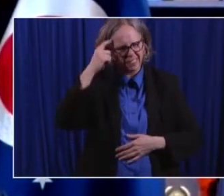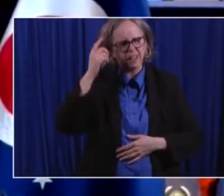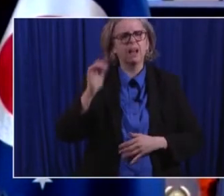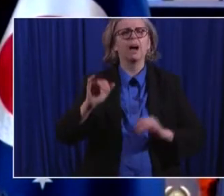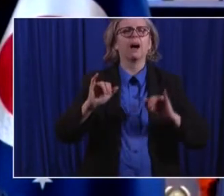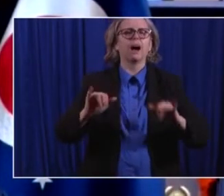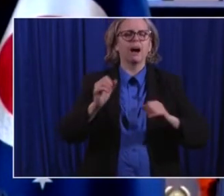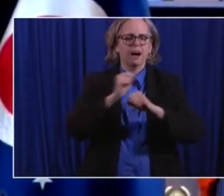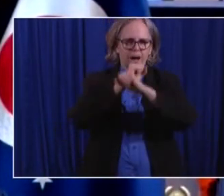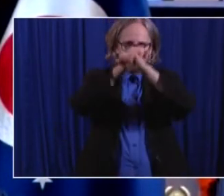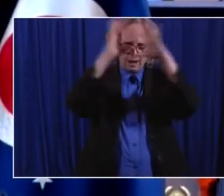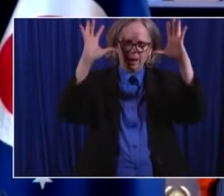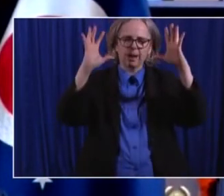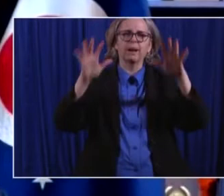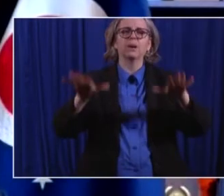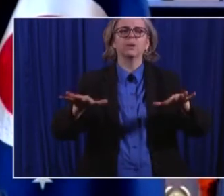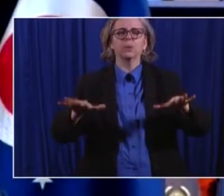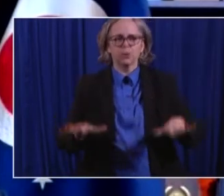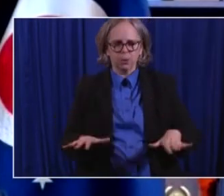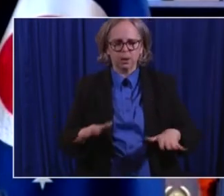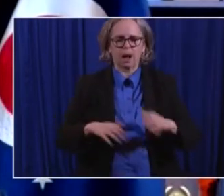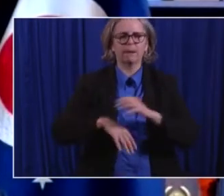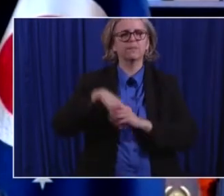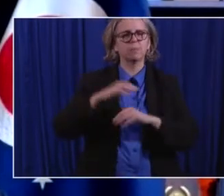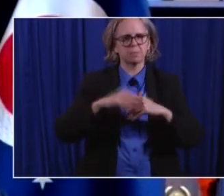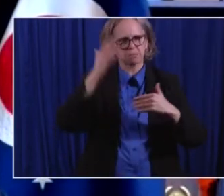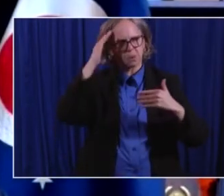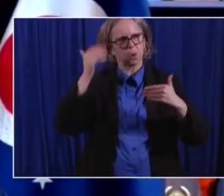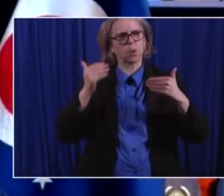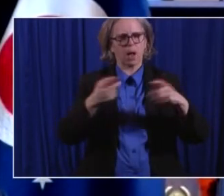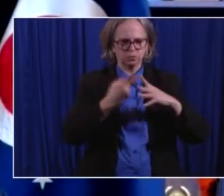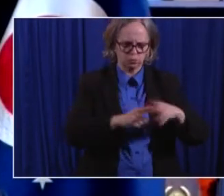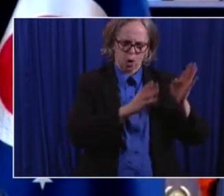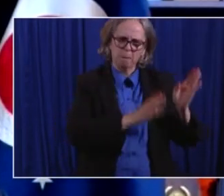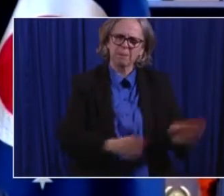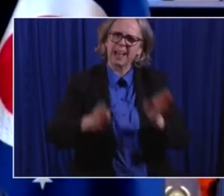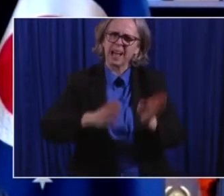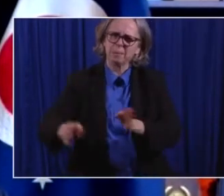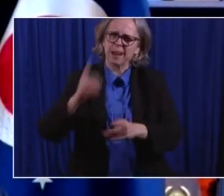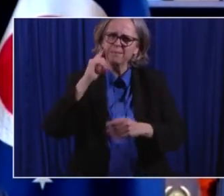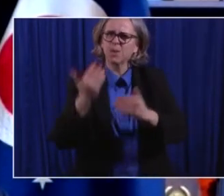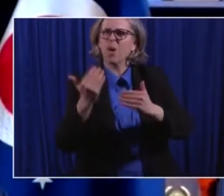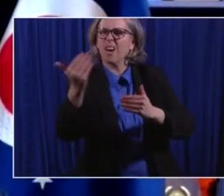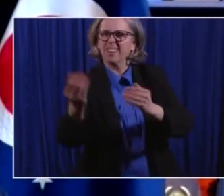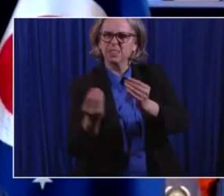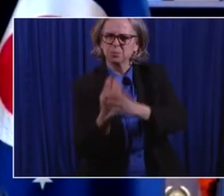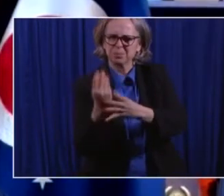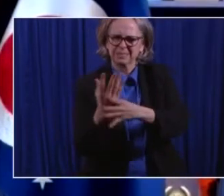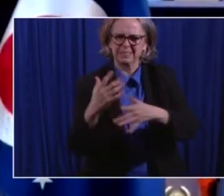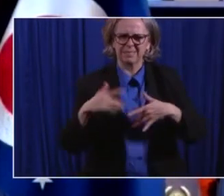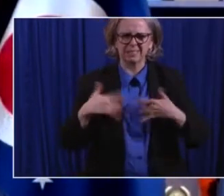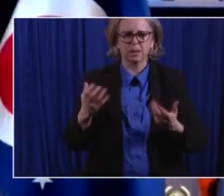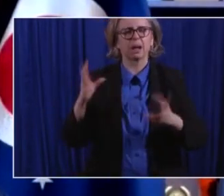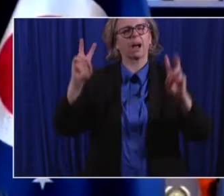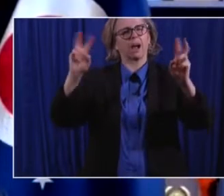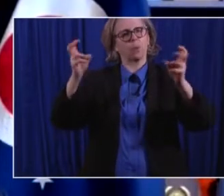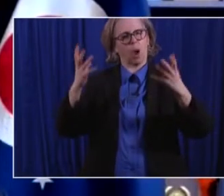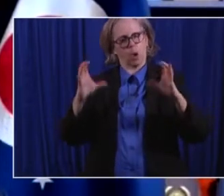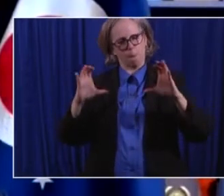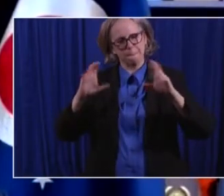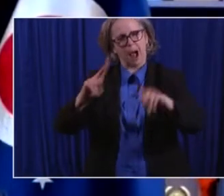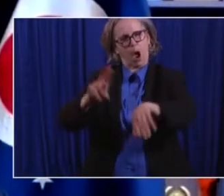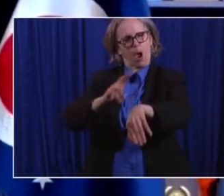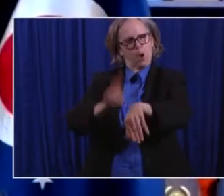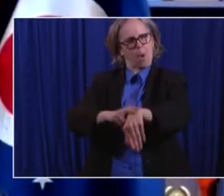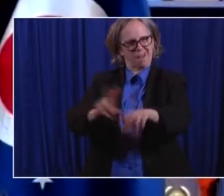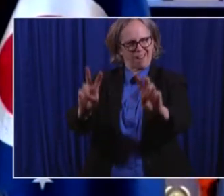can begin, that we can begin down that road back to normal. It's a slow road at this point in time